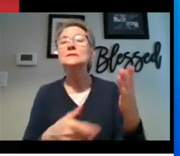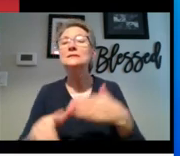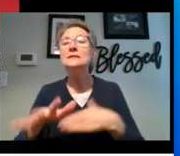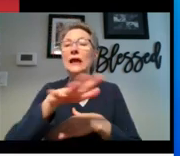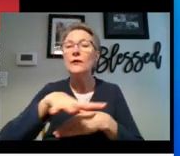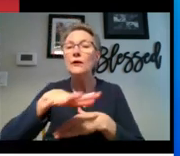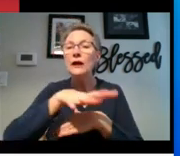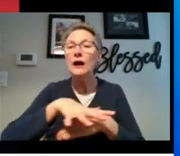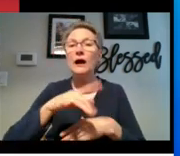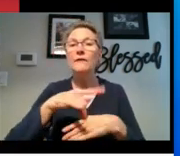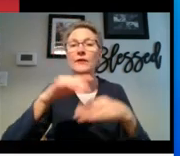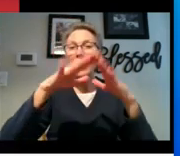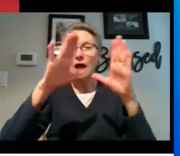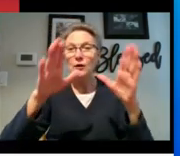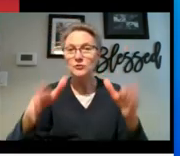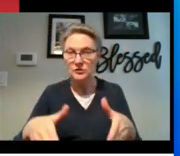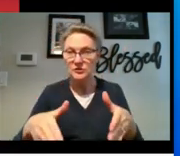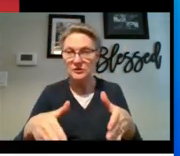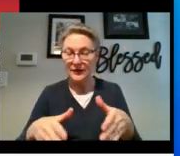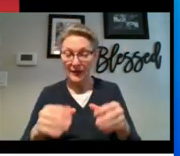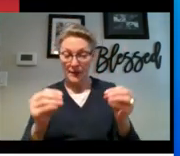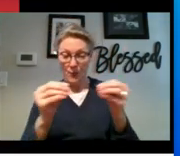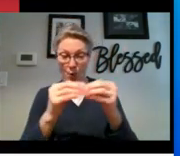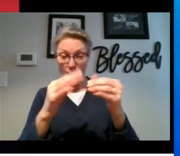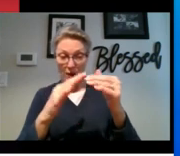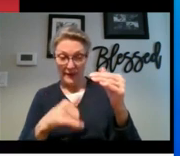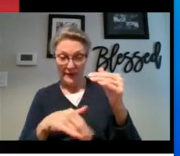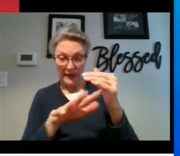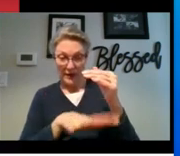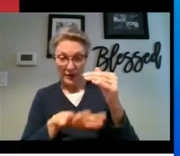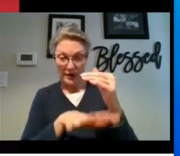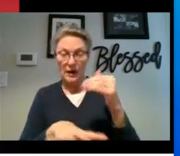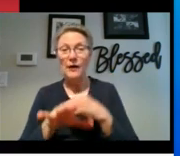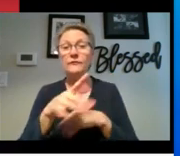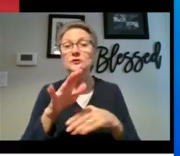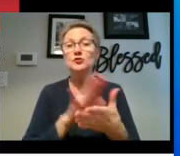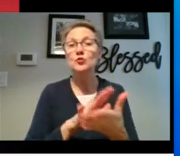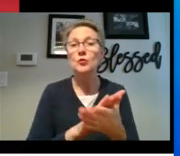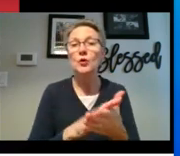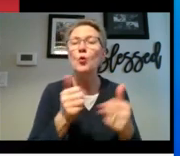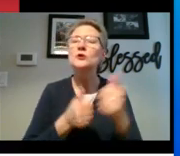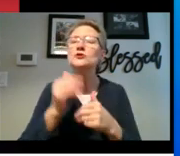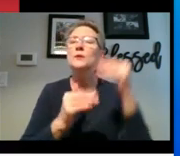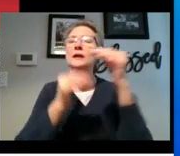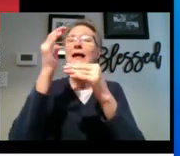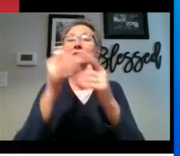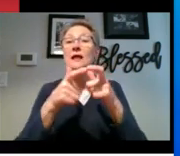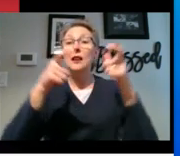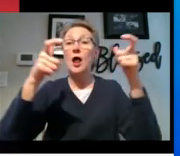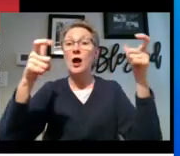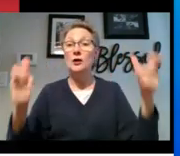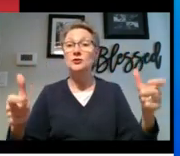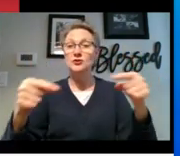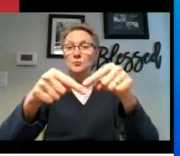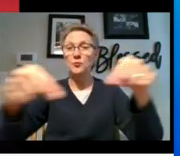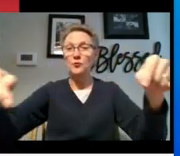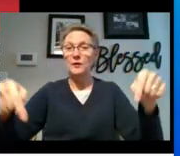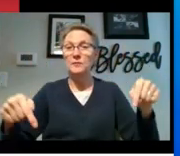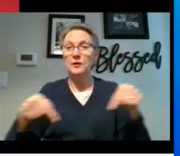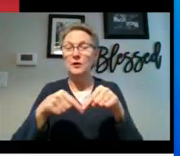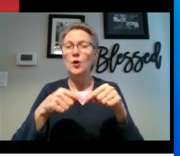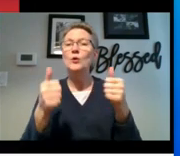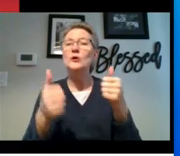school? So you're comparing area of the houses to area of the school. Which building has the largest perimeter? Which building has the smallest